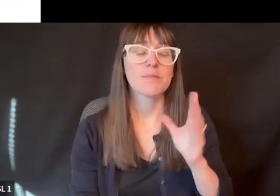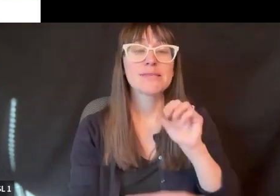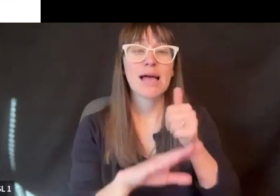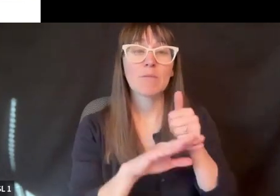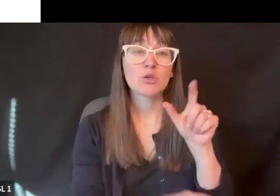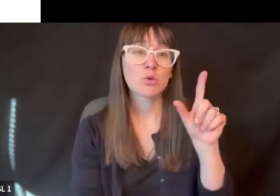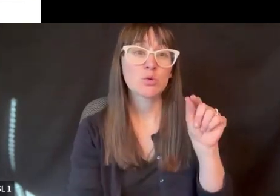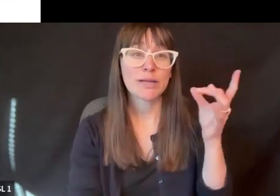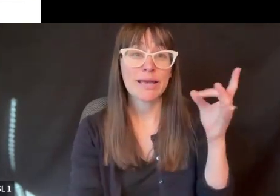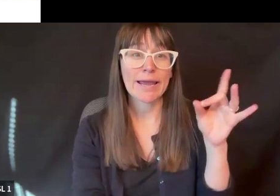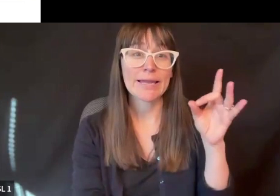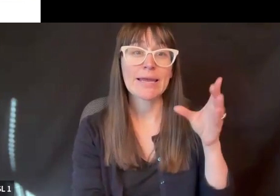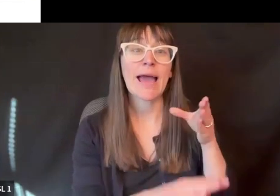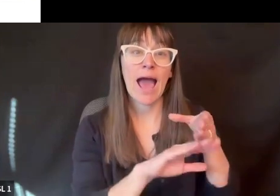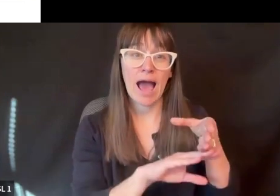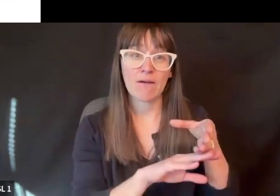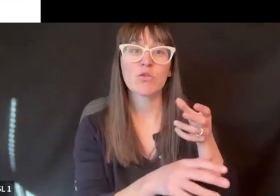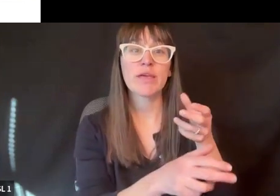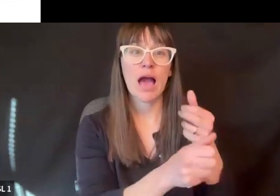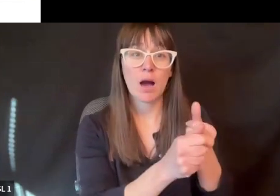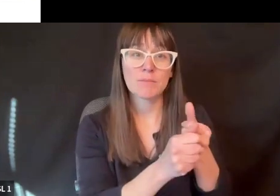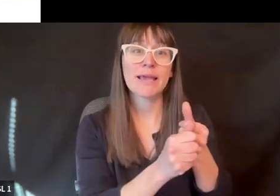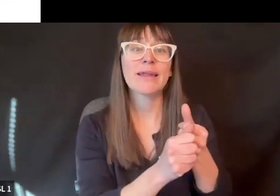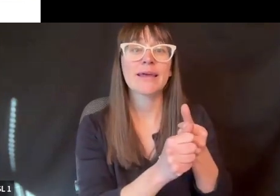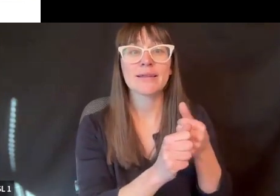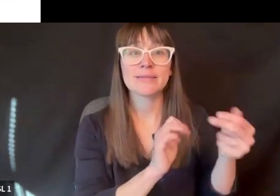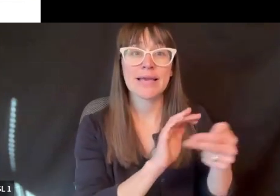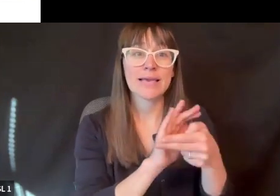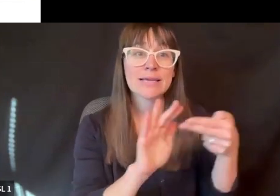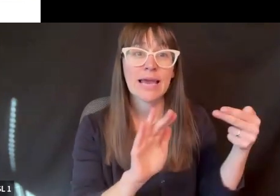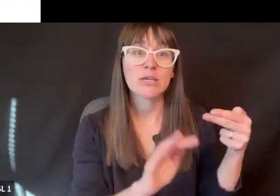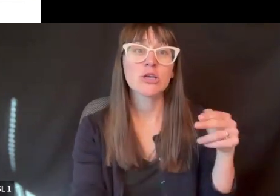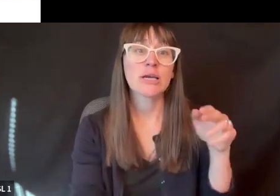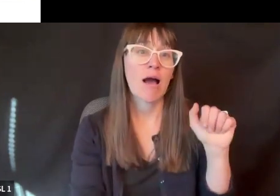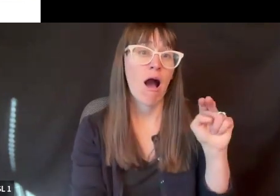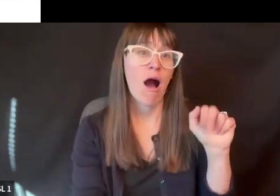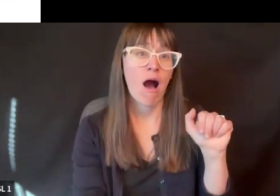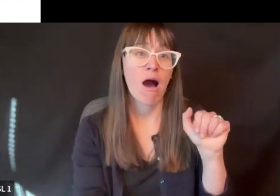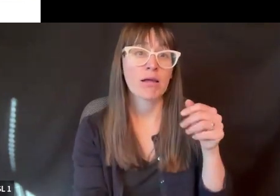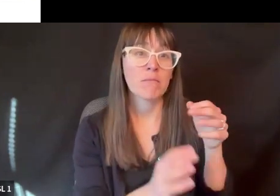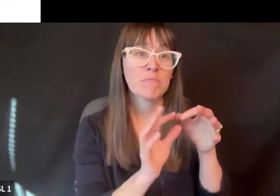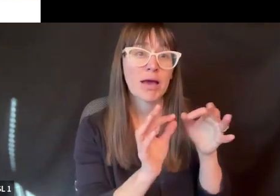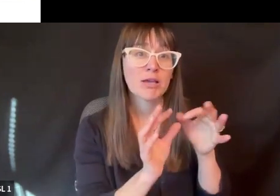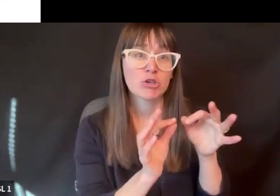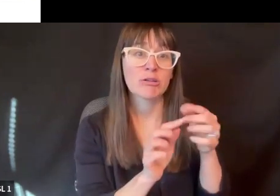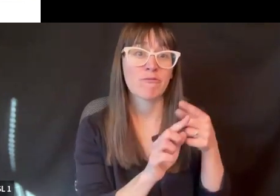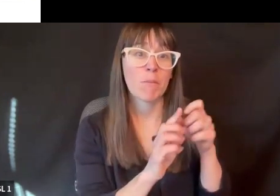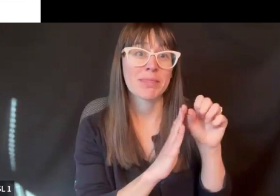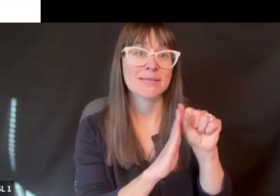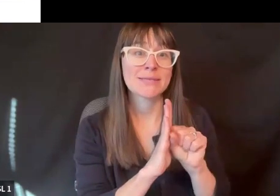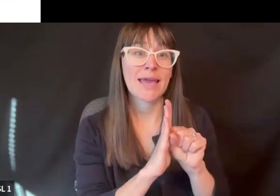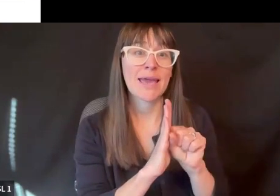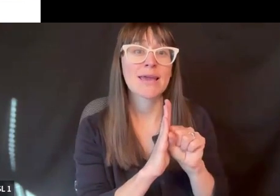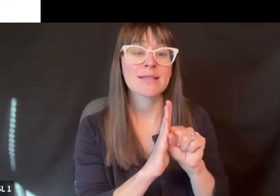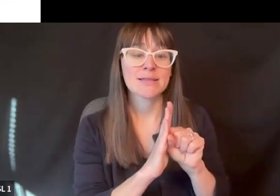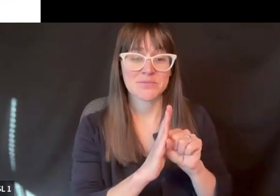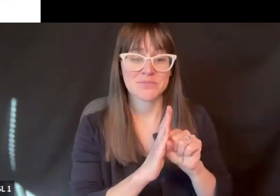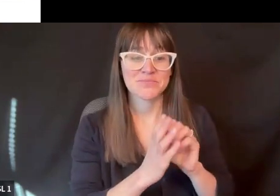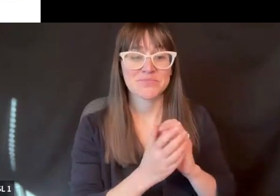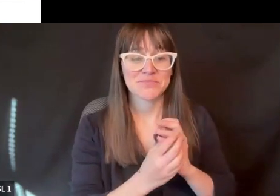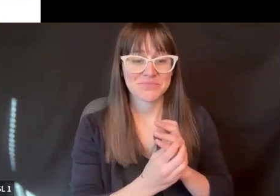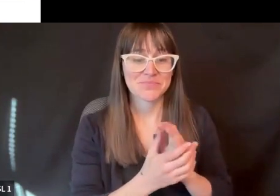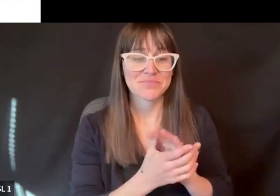in 2018, shortly after that updated designation that Anna discussed at the state